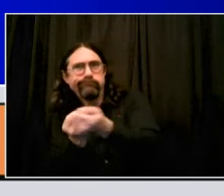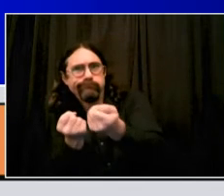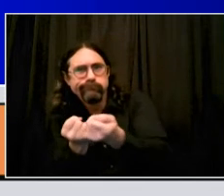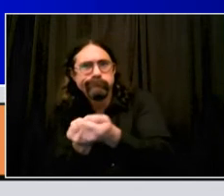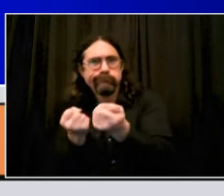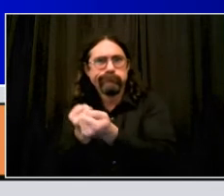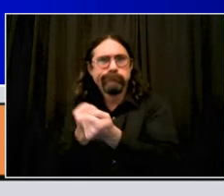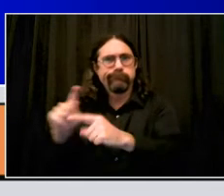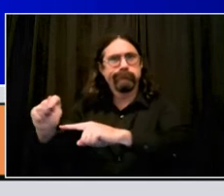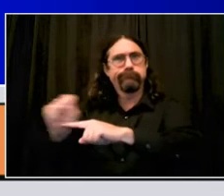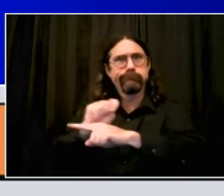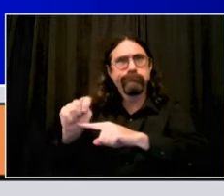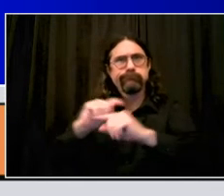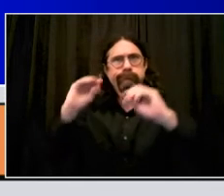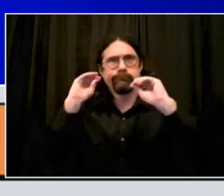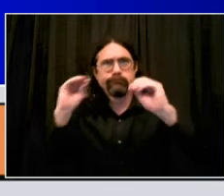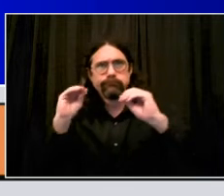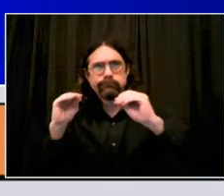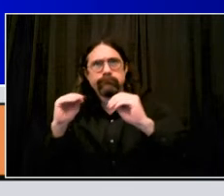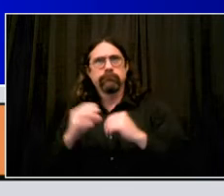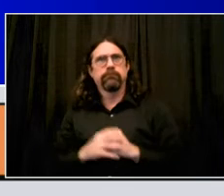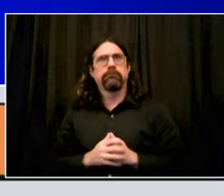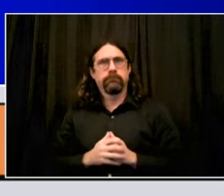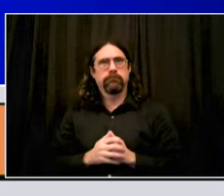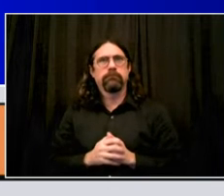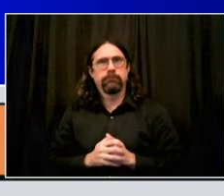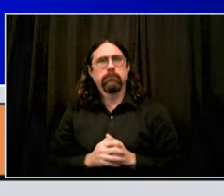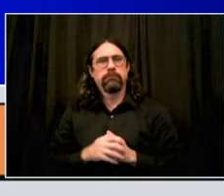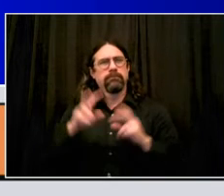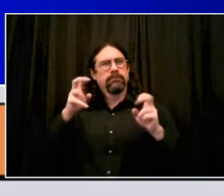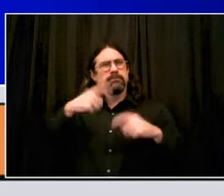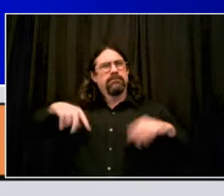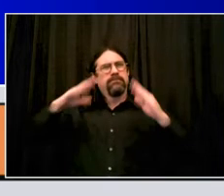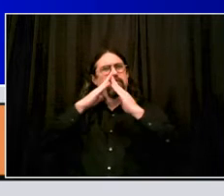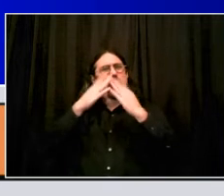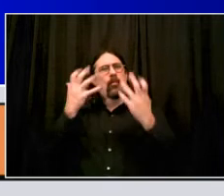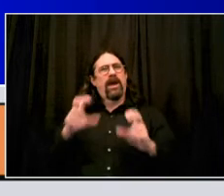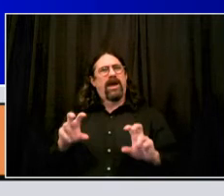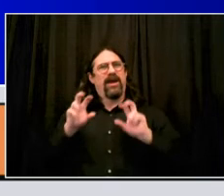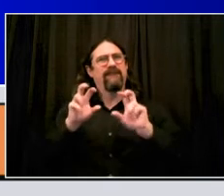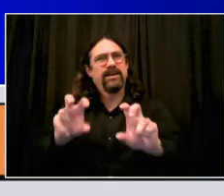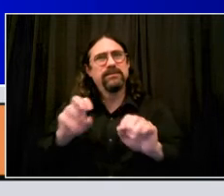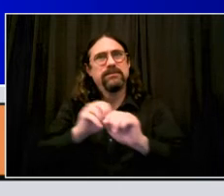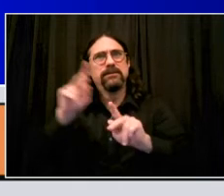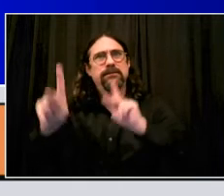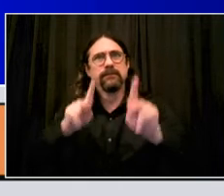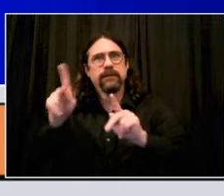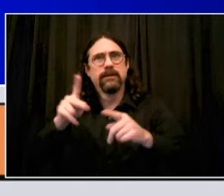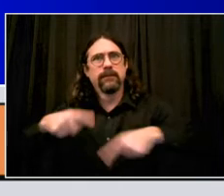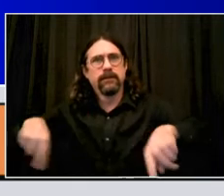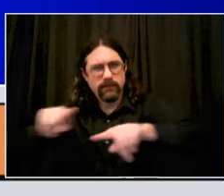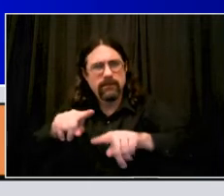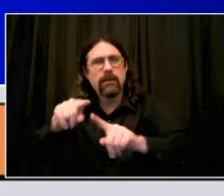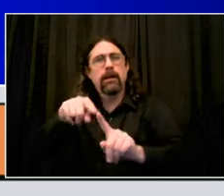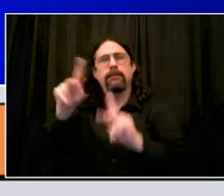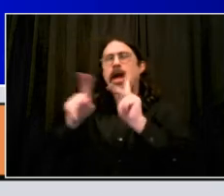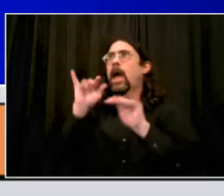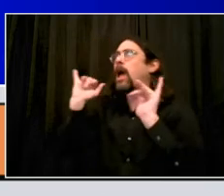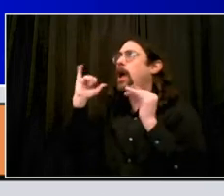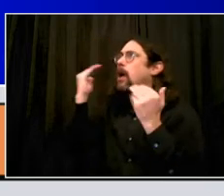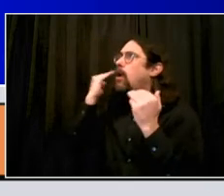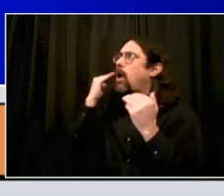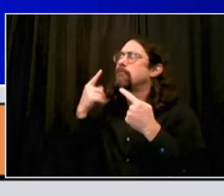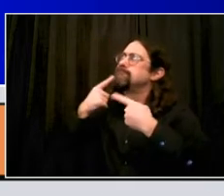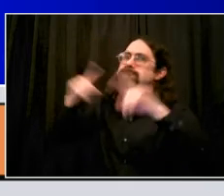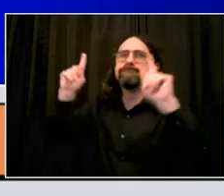invested, but they also get a better share of the wealth that they create. This is something I think is very powerful. We've